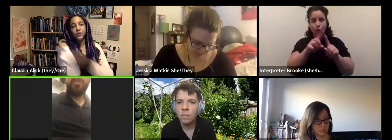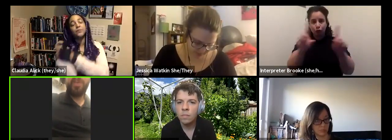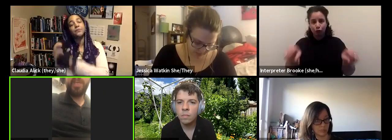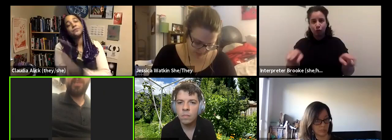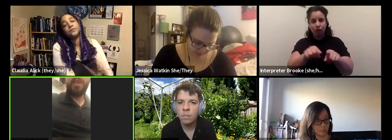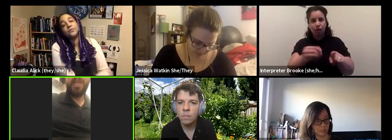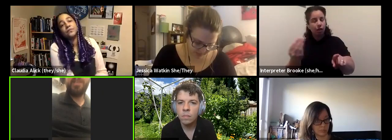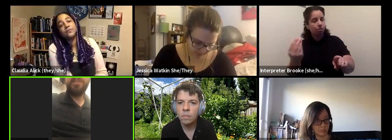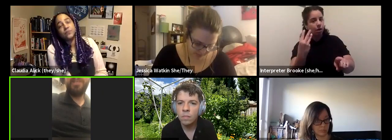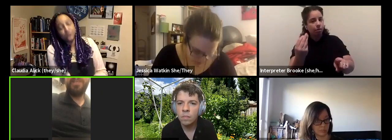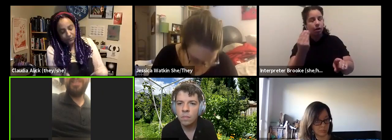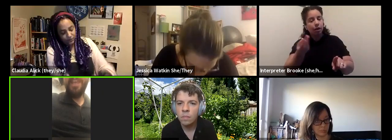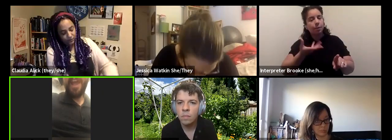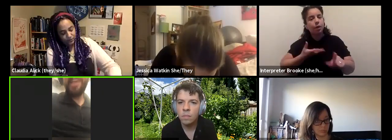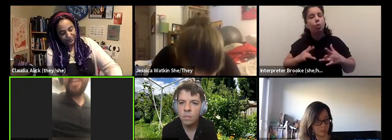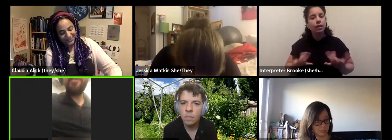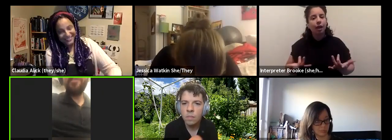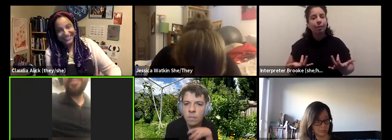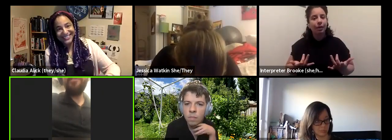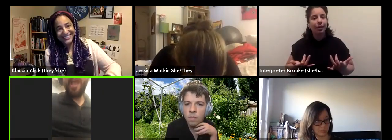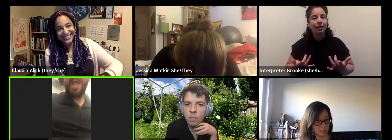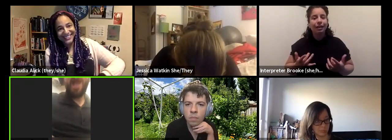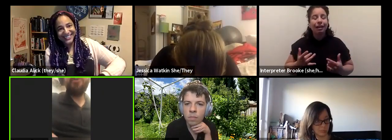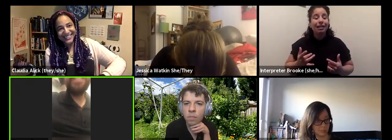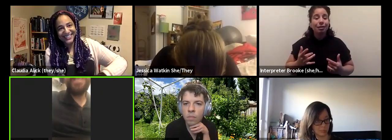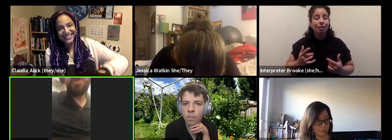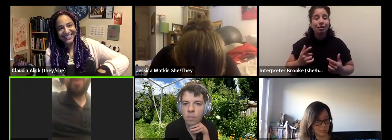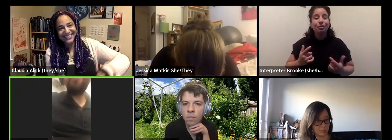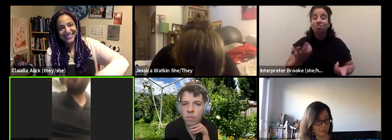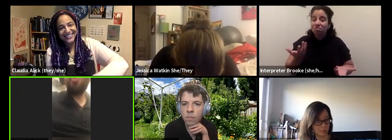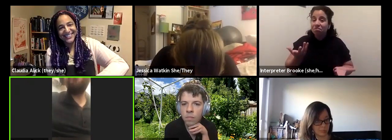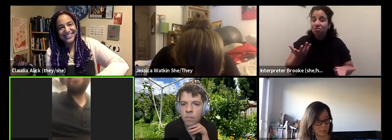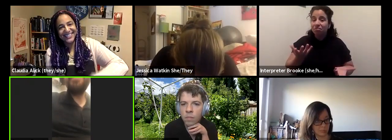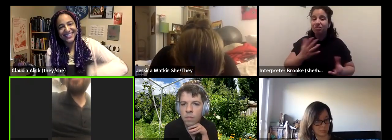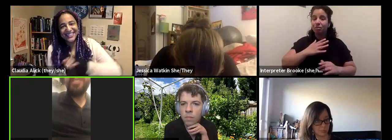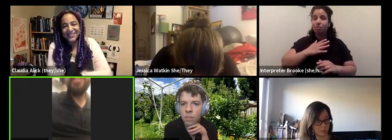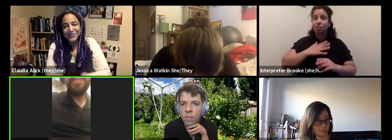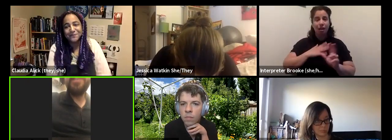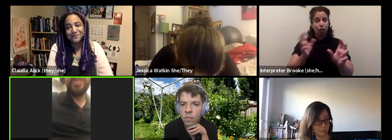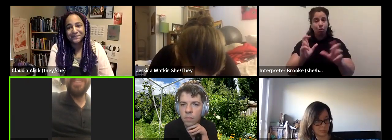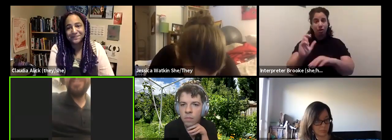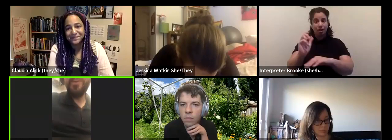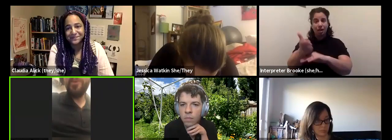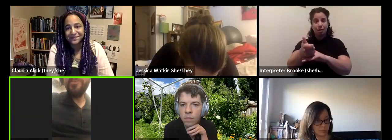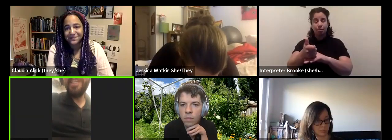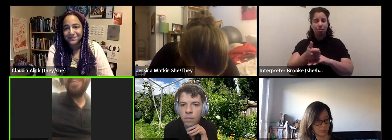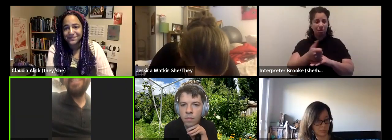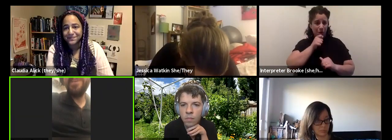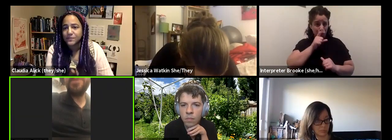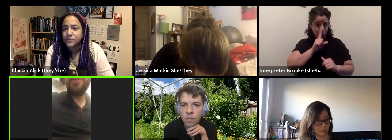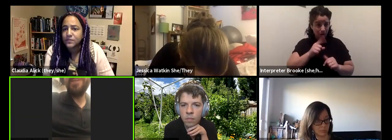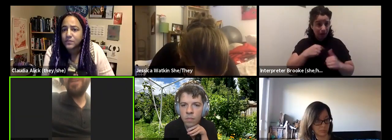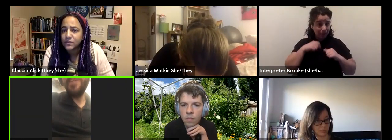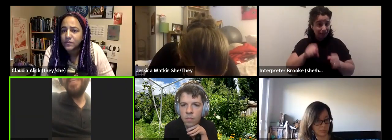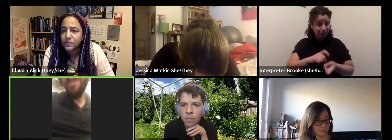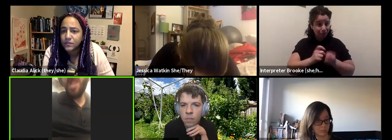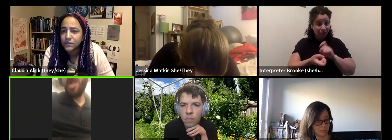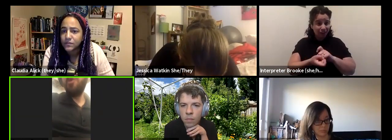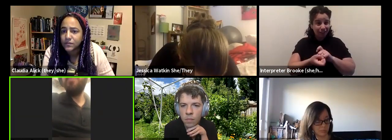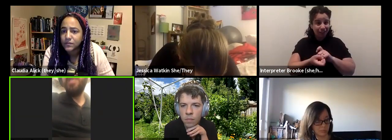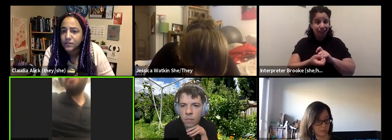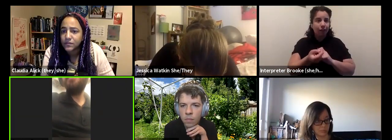my screen. And I guess how it's set up, I don't know if I could change this, but you know, tips are welcome.